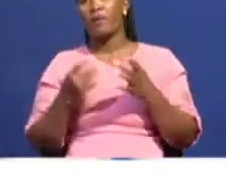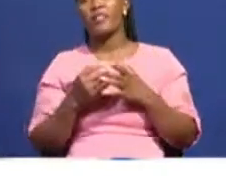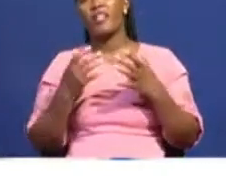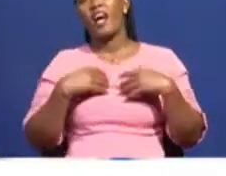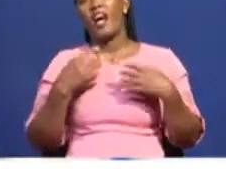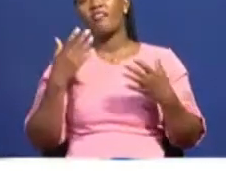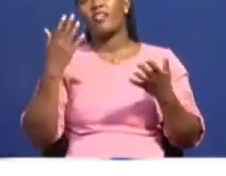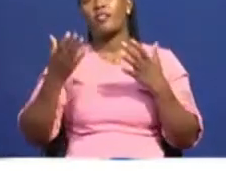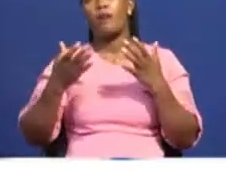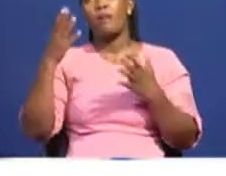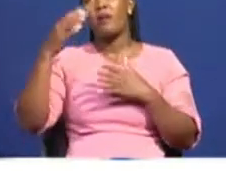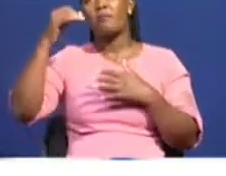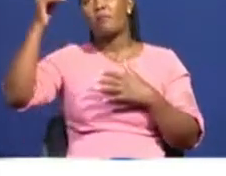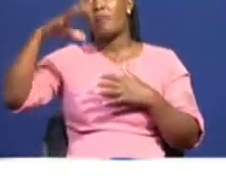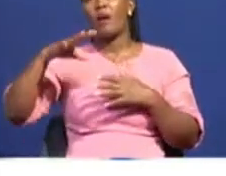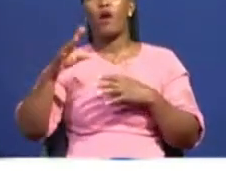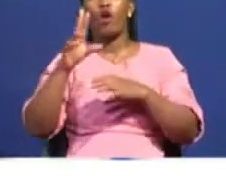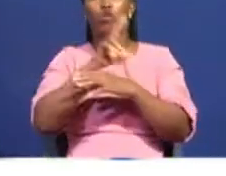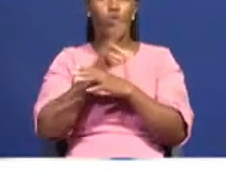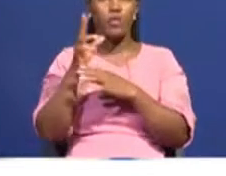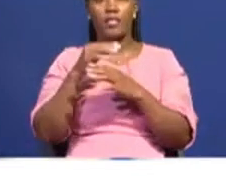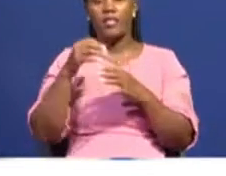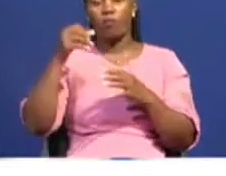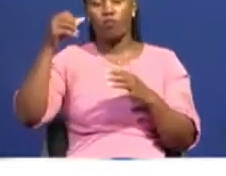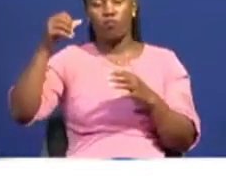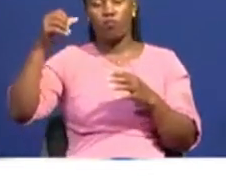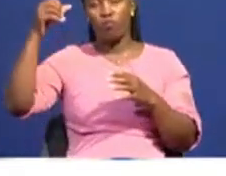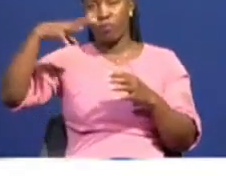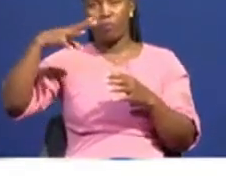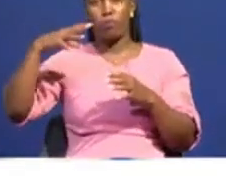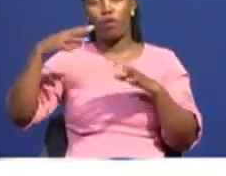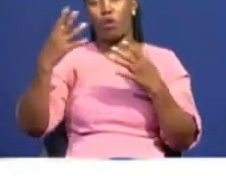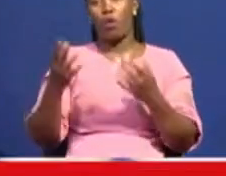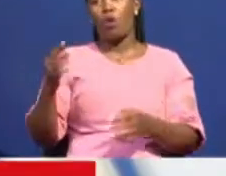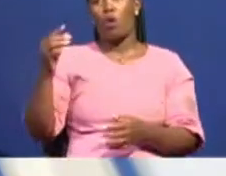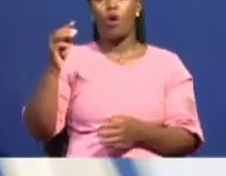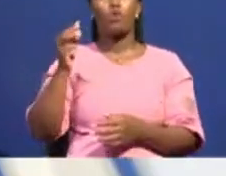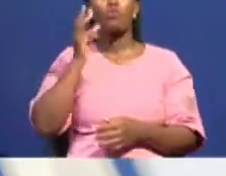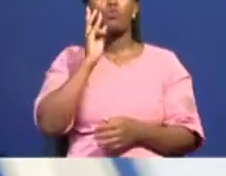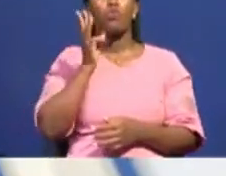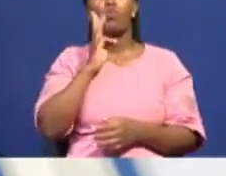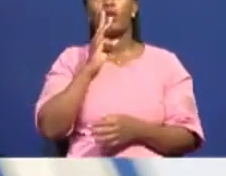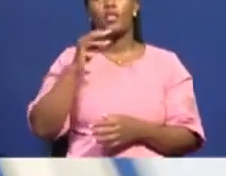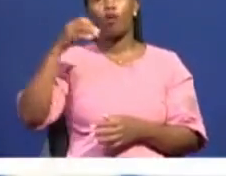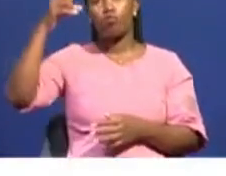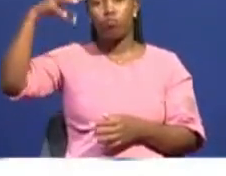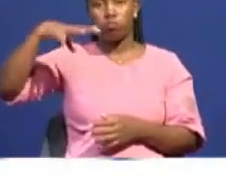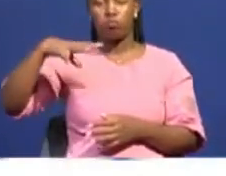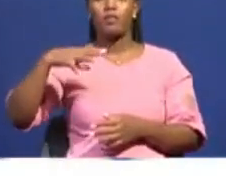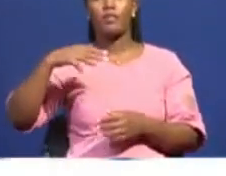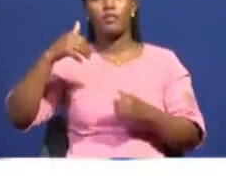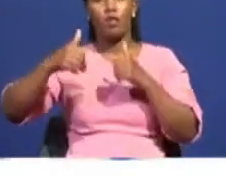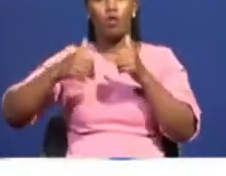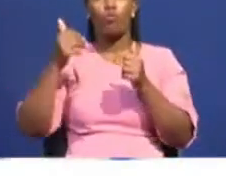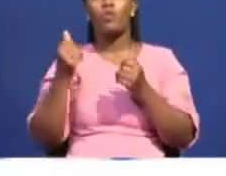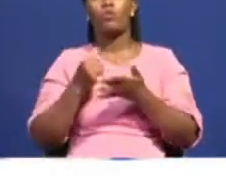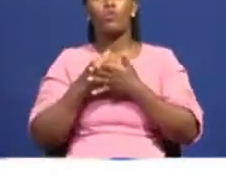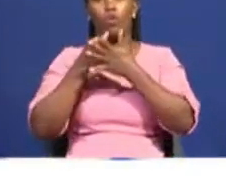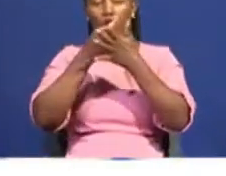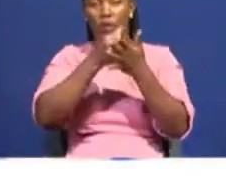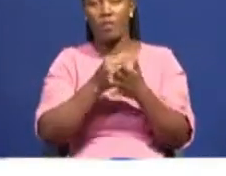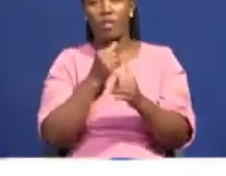power supply is not using diesel generators, but they're using geothermal, as they say, the case here. It goes beyond that. It also goes to how we